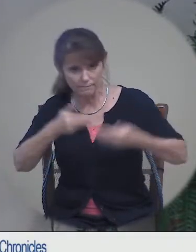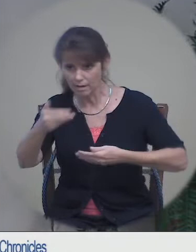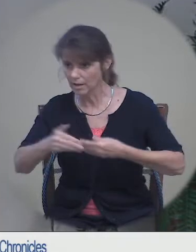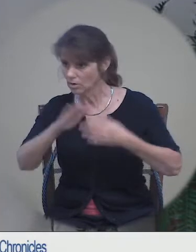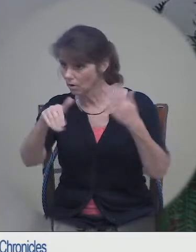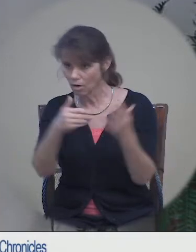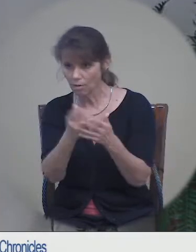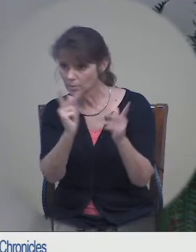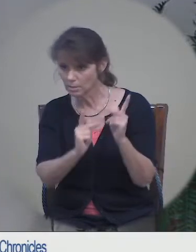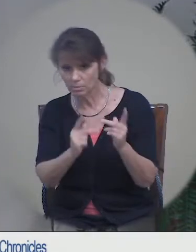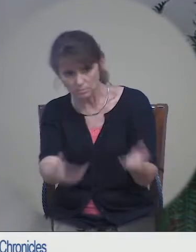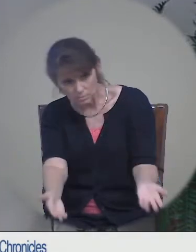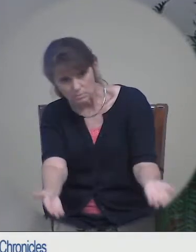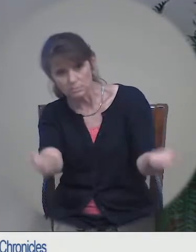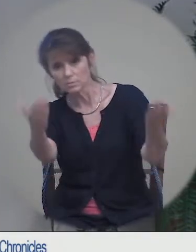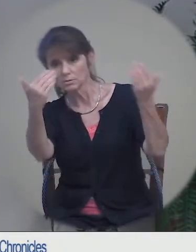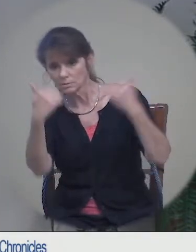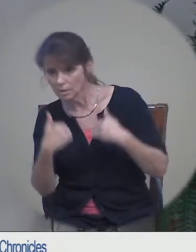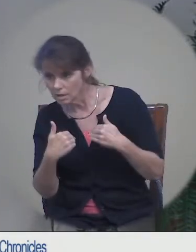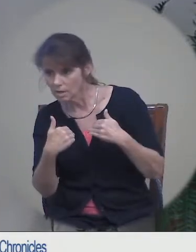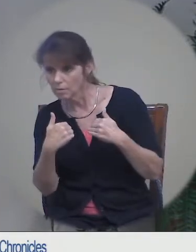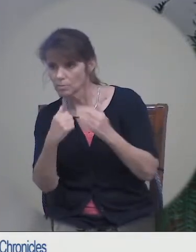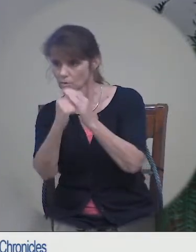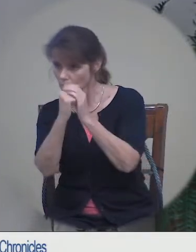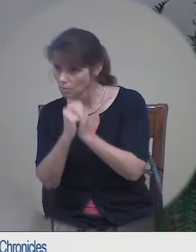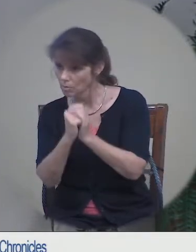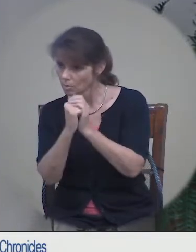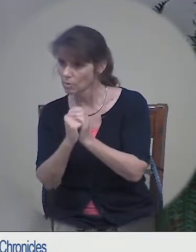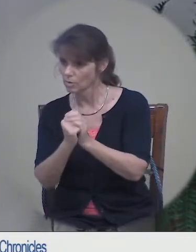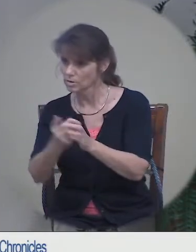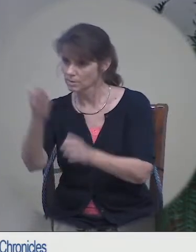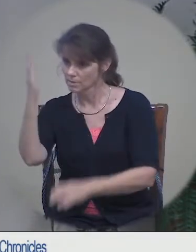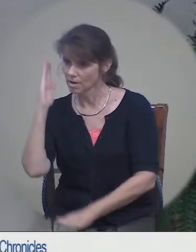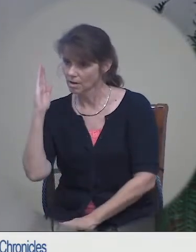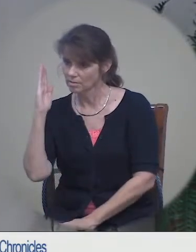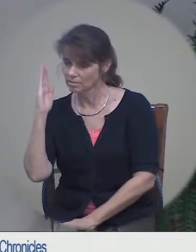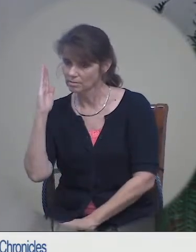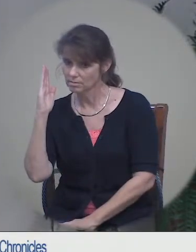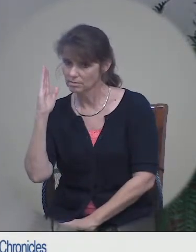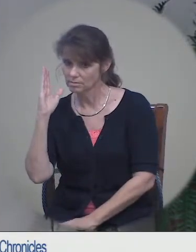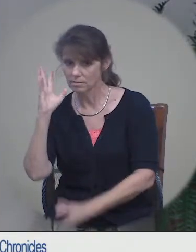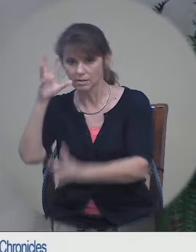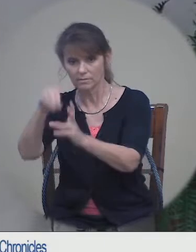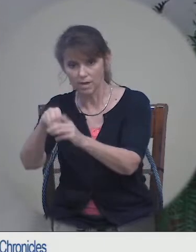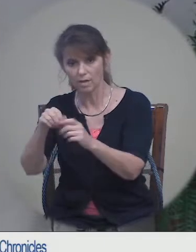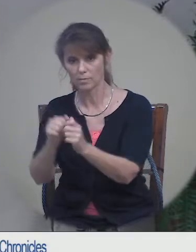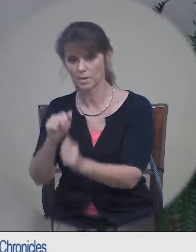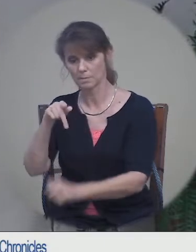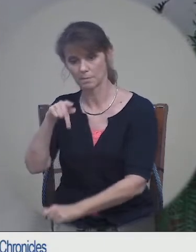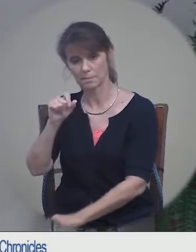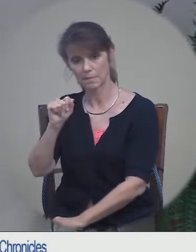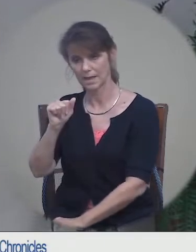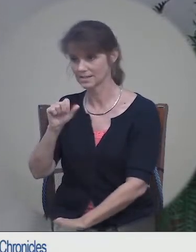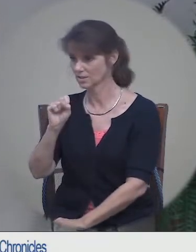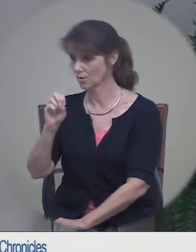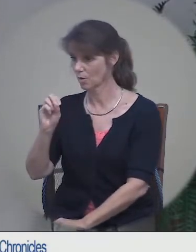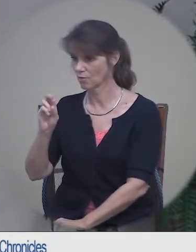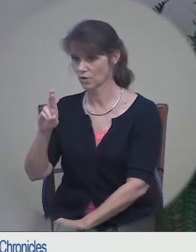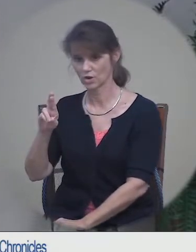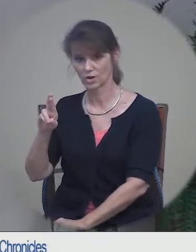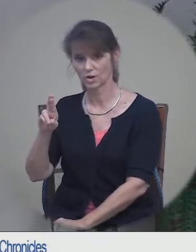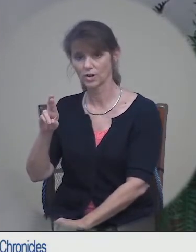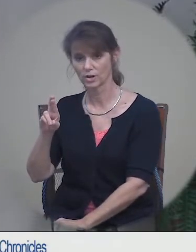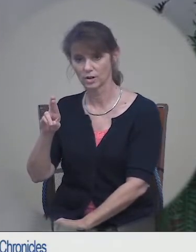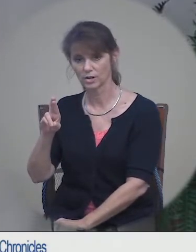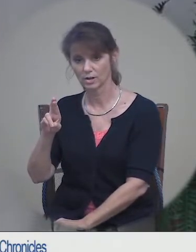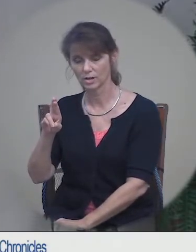worship God, to come and participate in the Passover. Now, they were going to take advantage of the allowance that